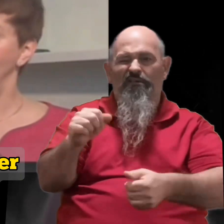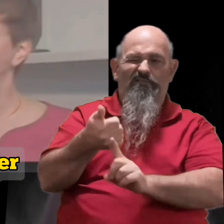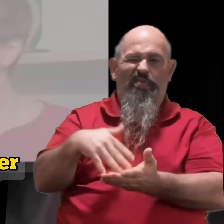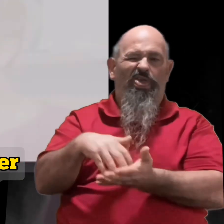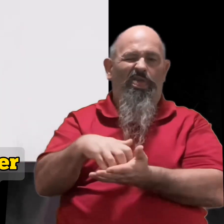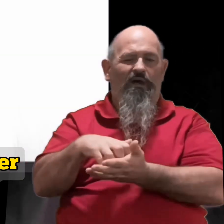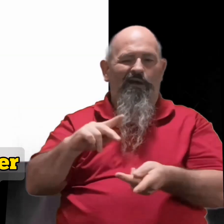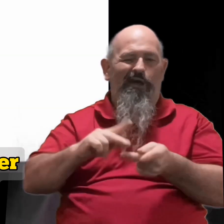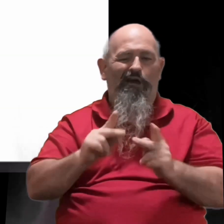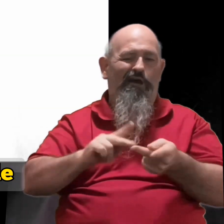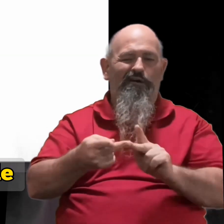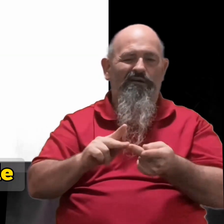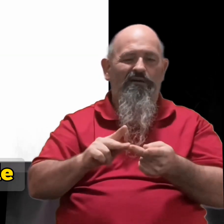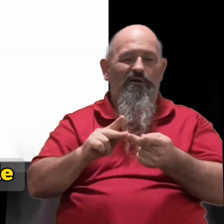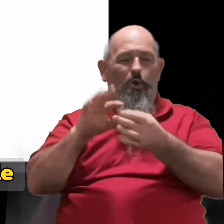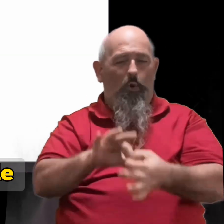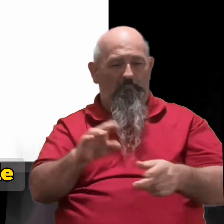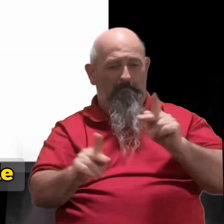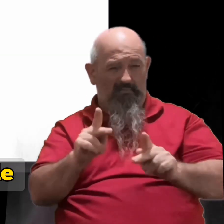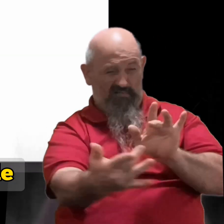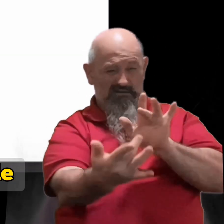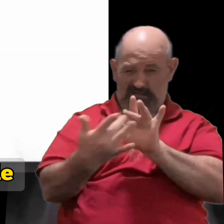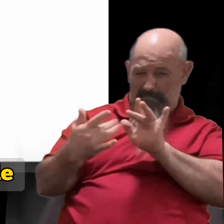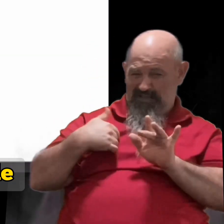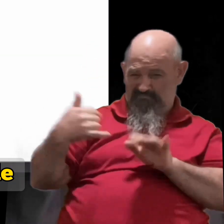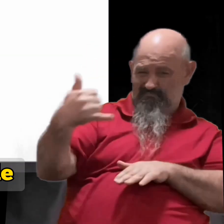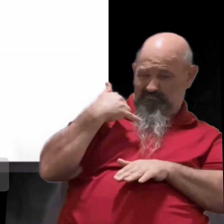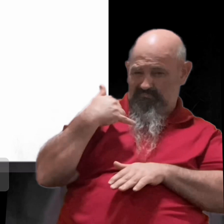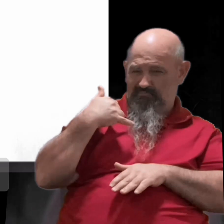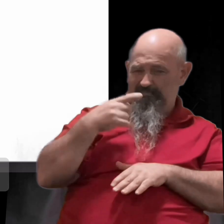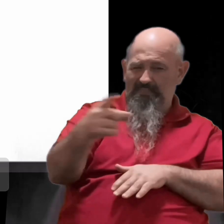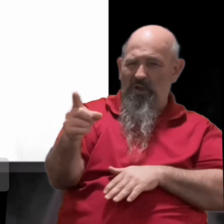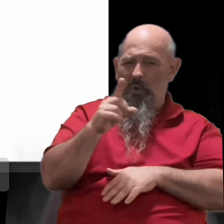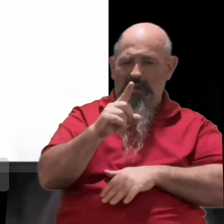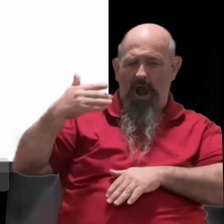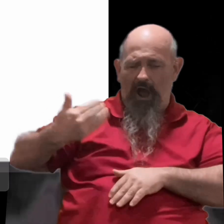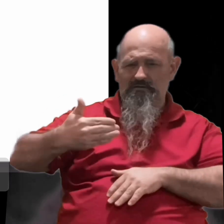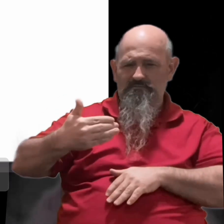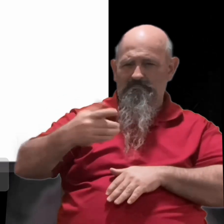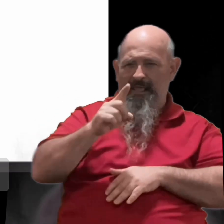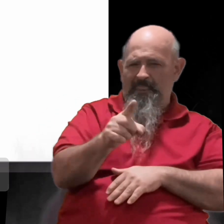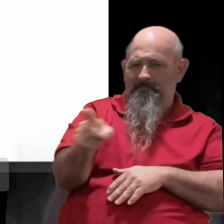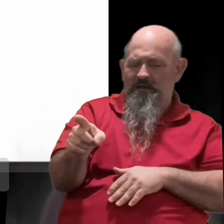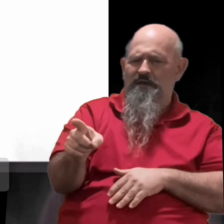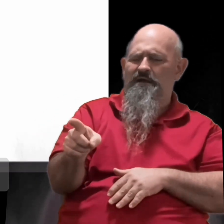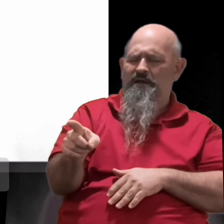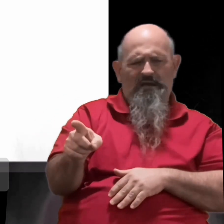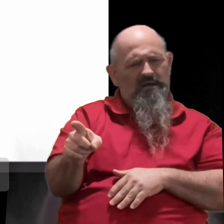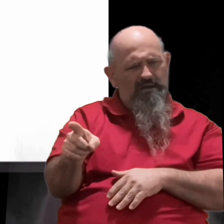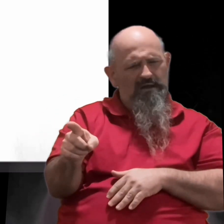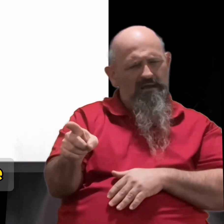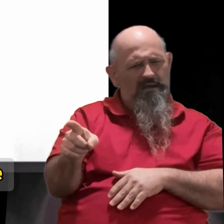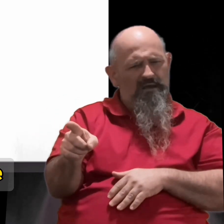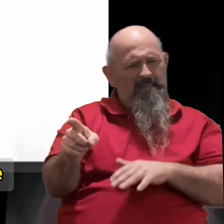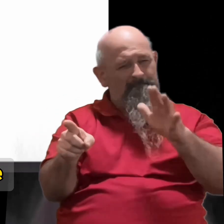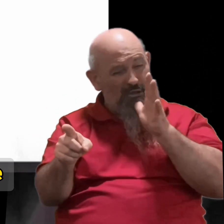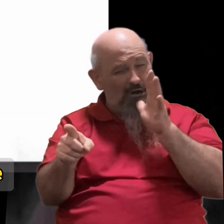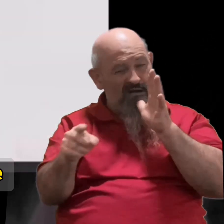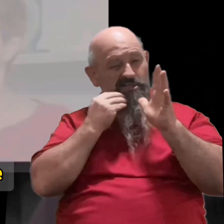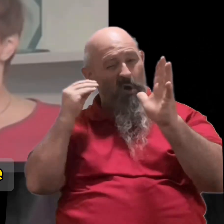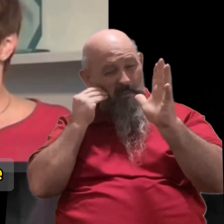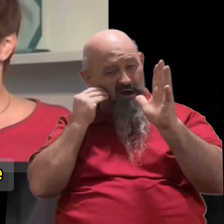were quite weak. According to the people who contacted me, it would quite often just be them and the